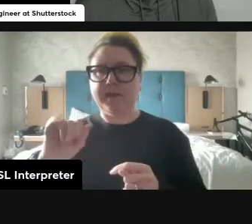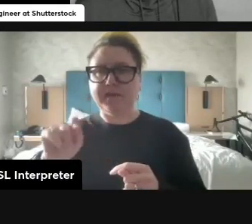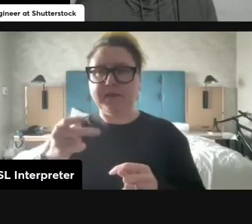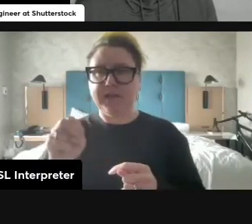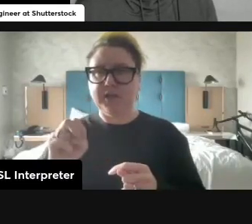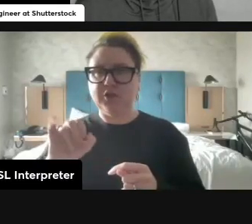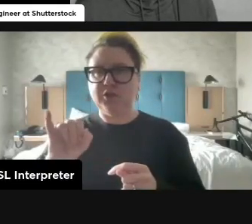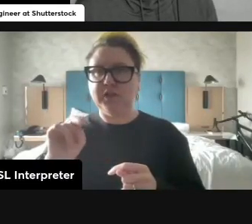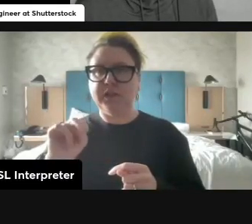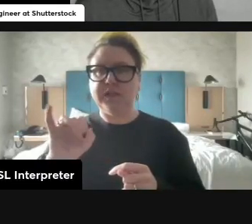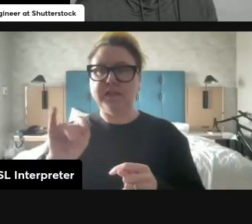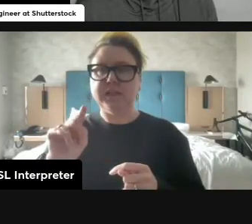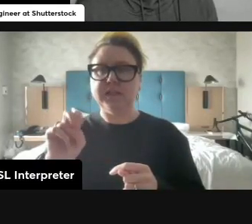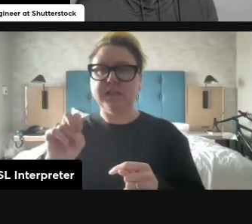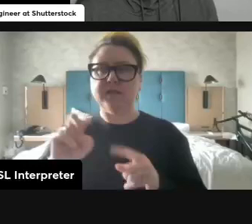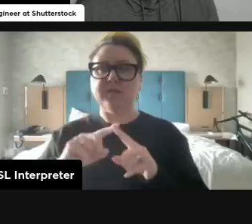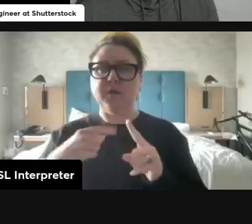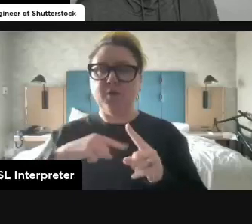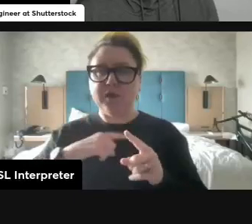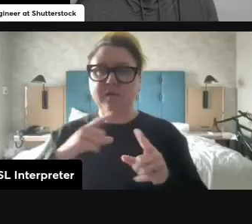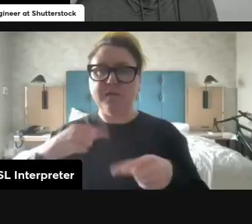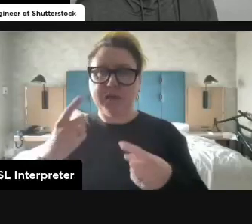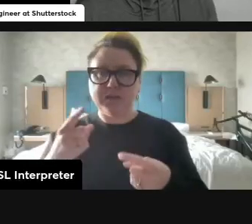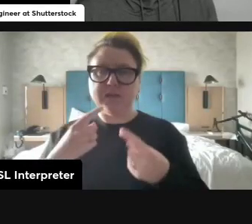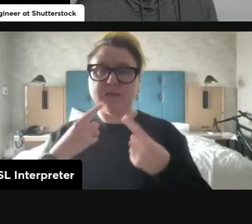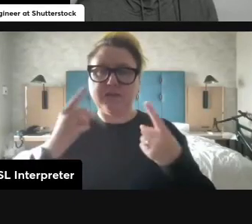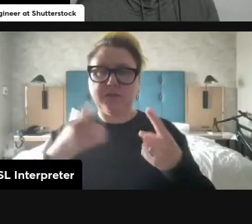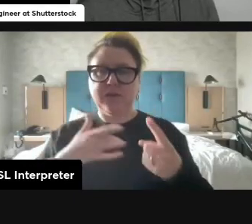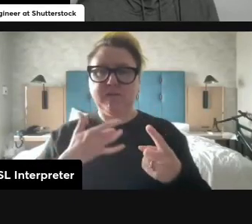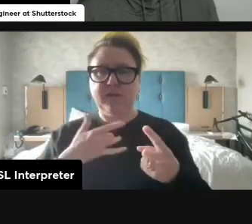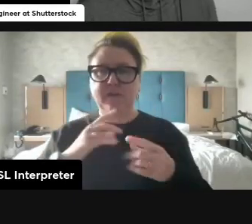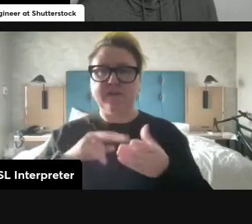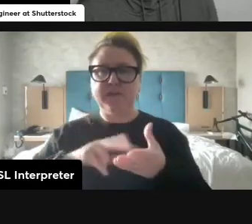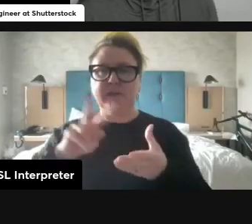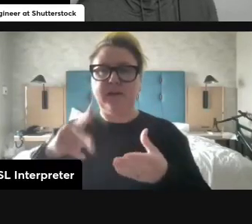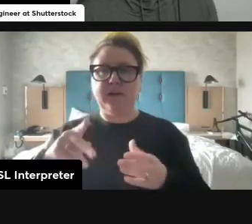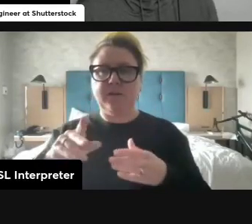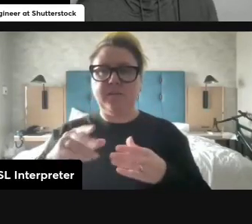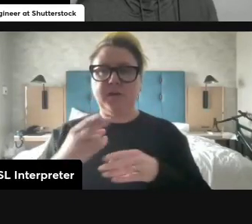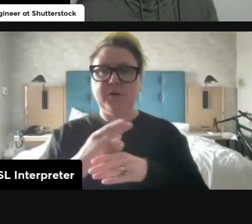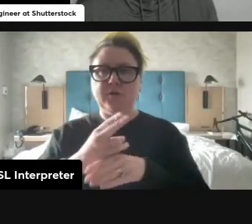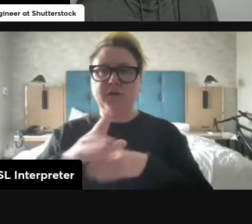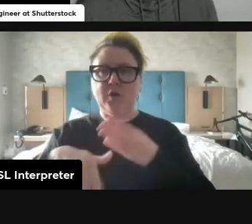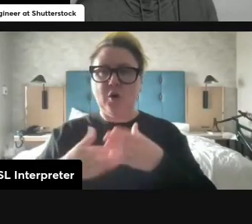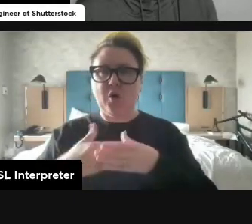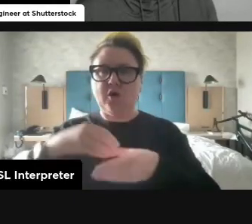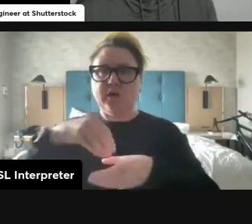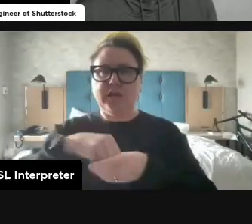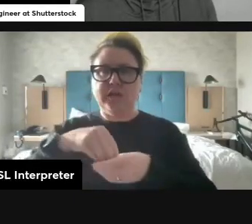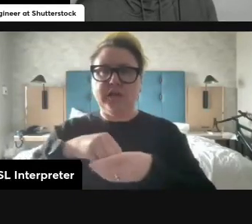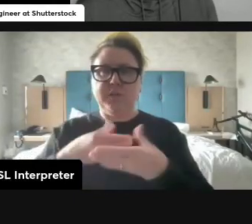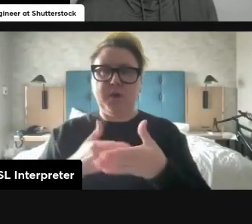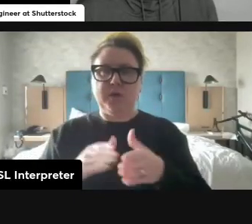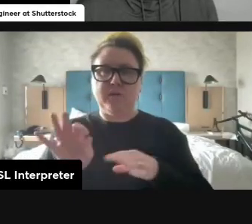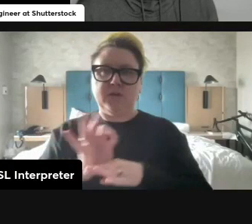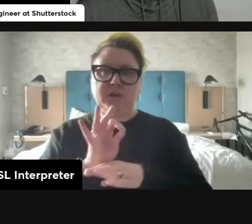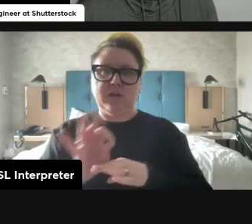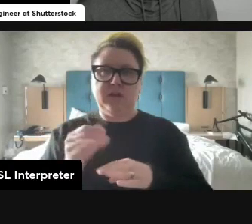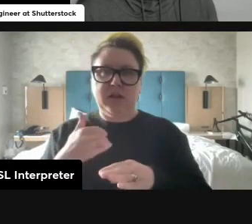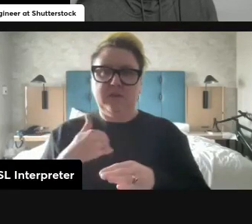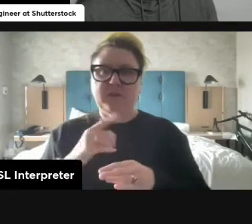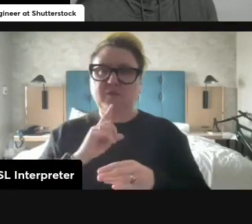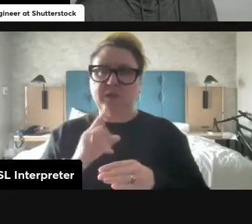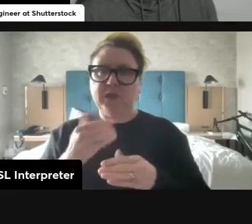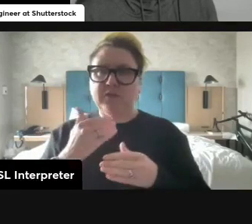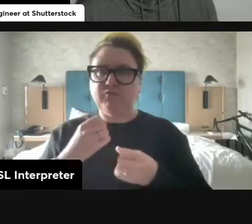have been successful at standing it up and using almost entirely inside the box functionality and having a compelling